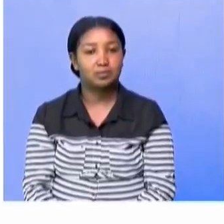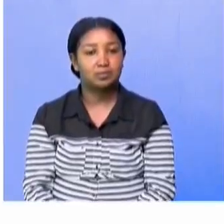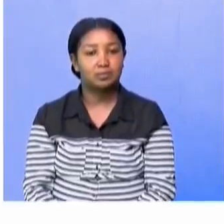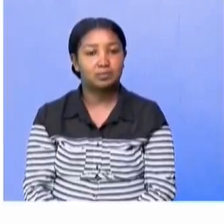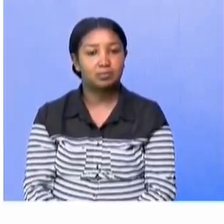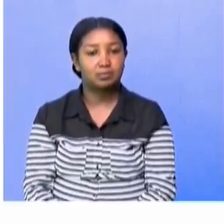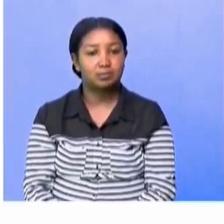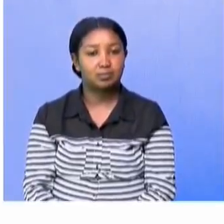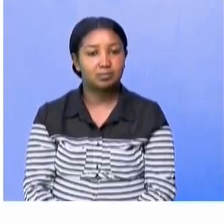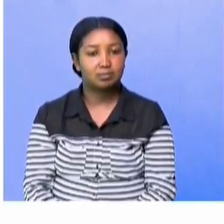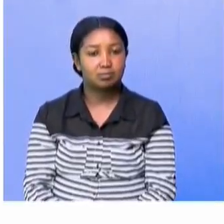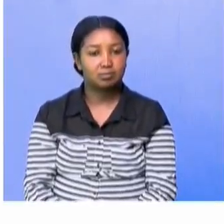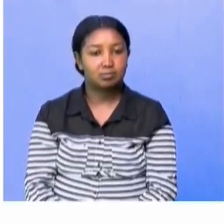Our journey